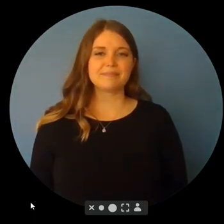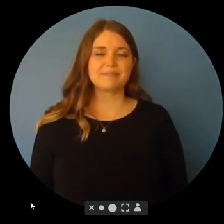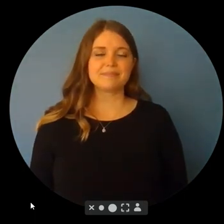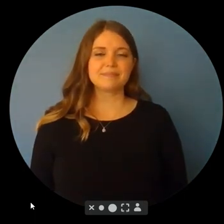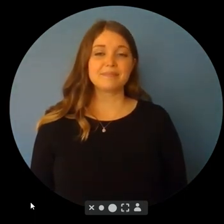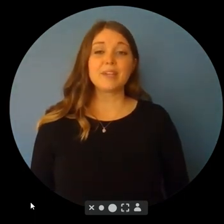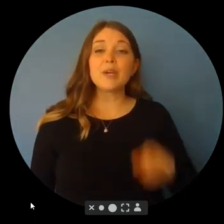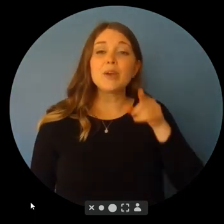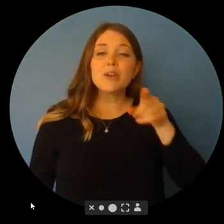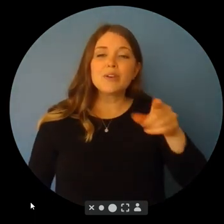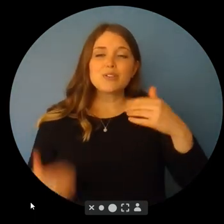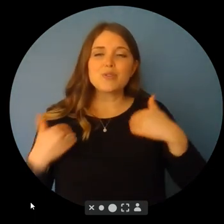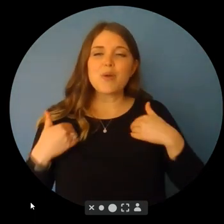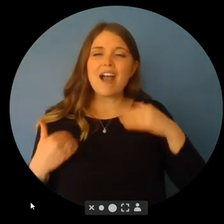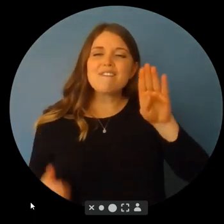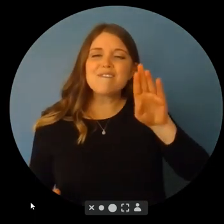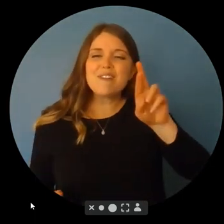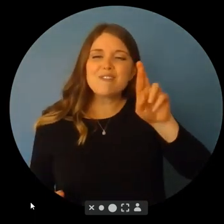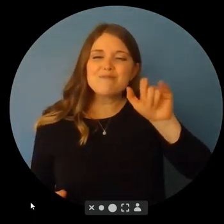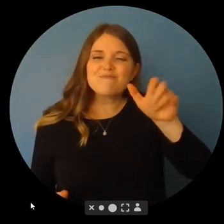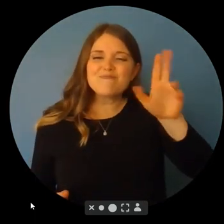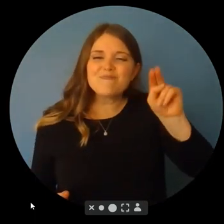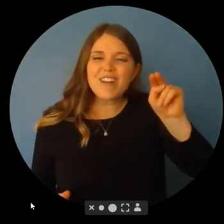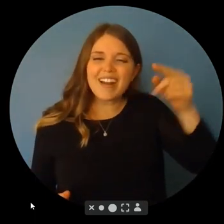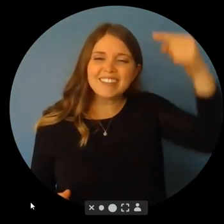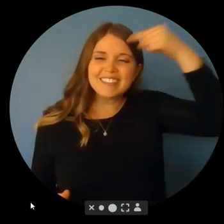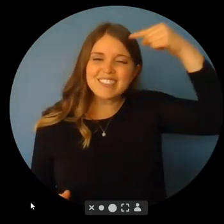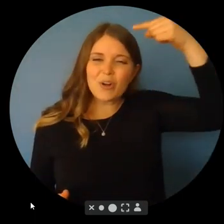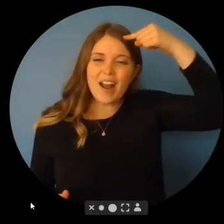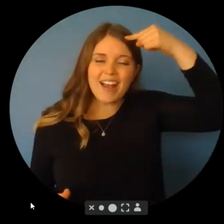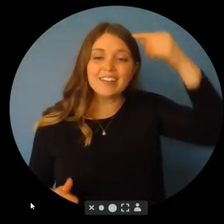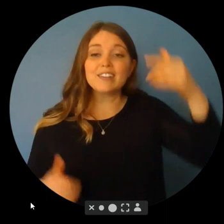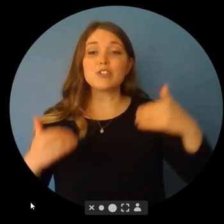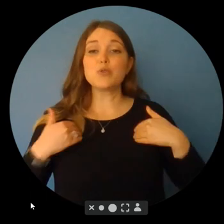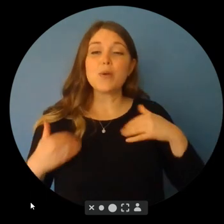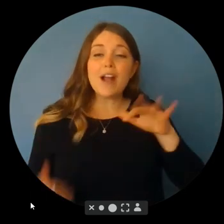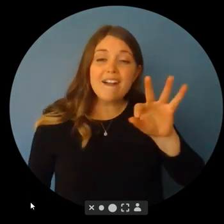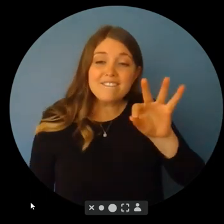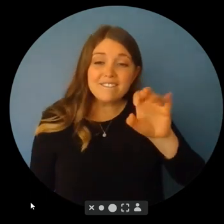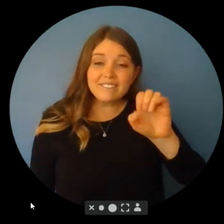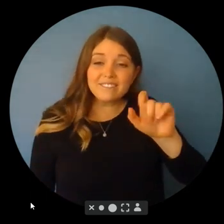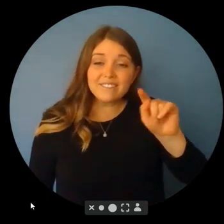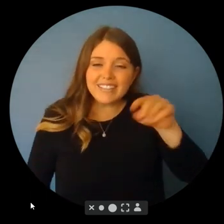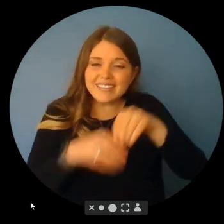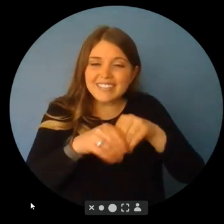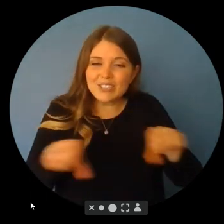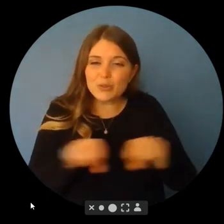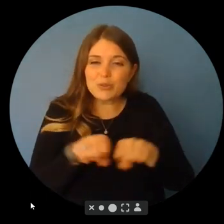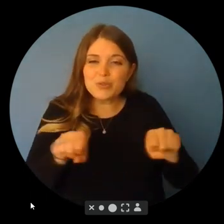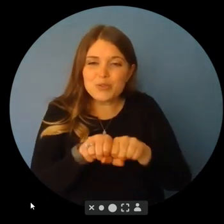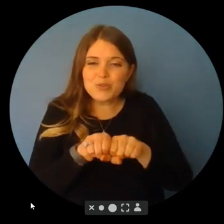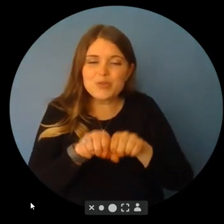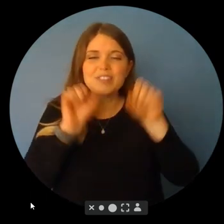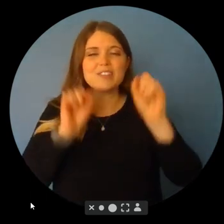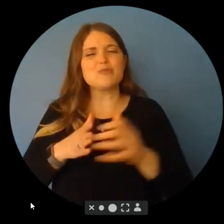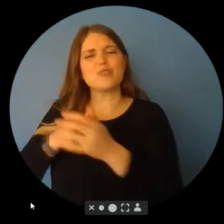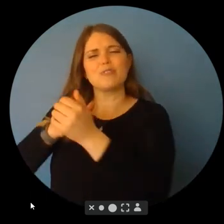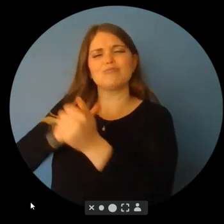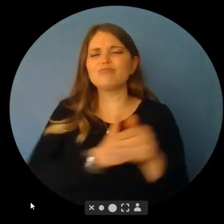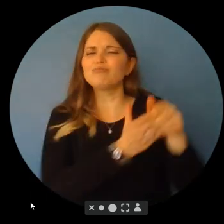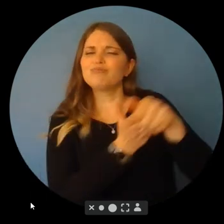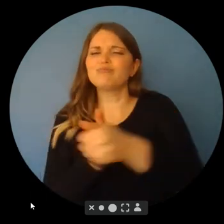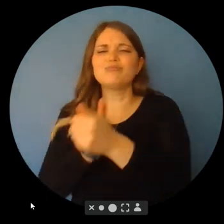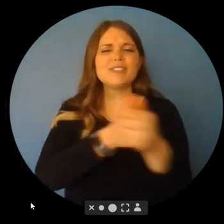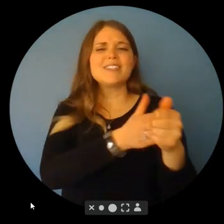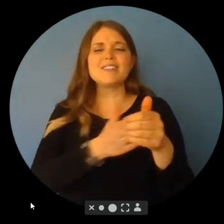You have brains in your head, you have feet in your shoes. You can steer yourself any direction